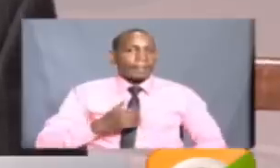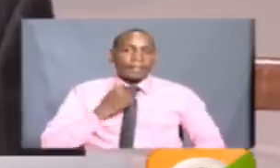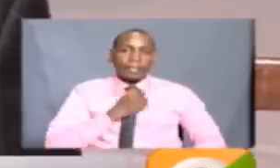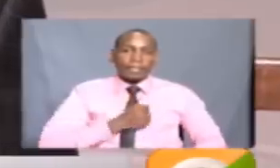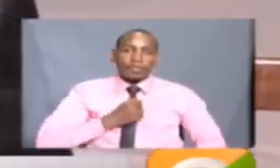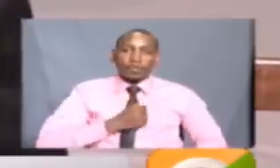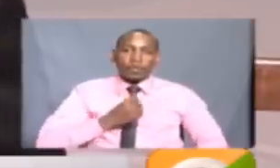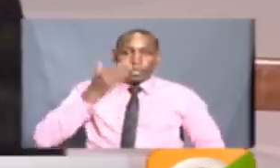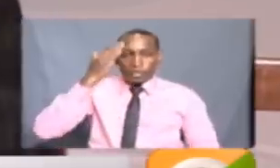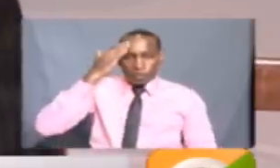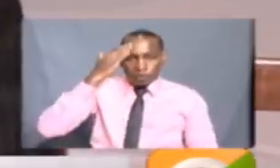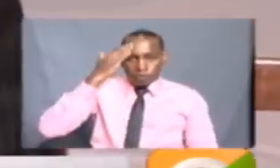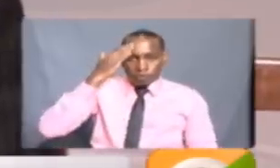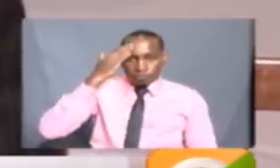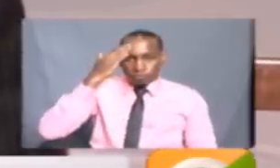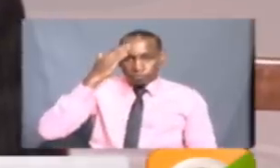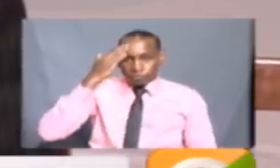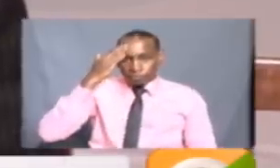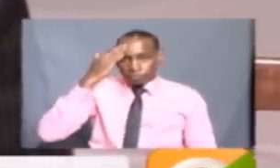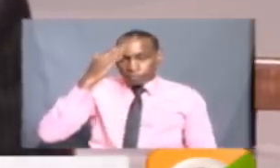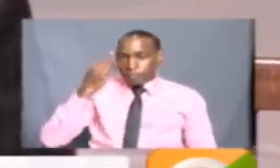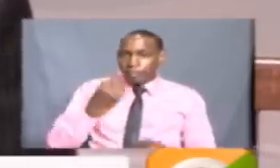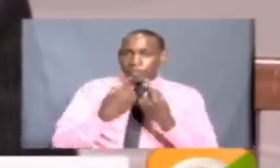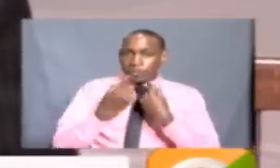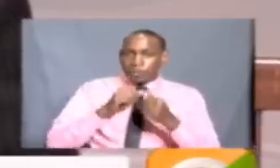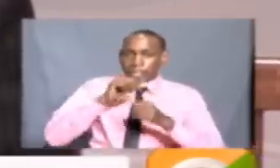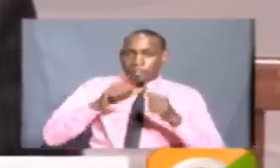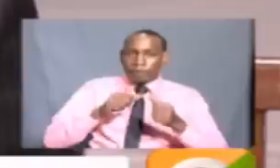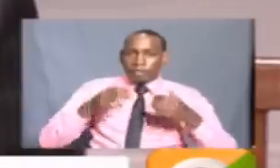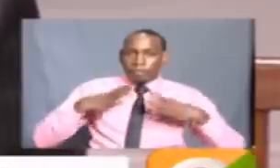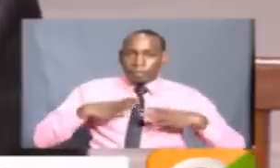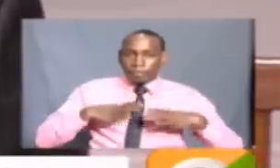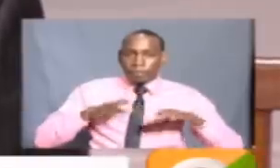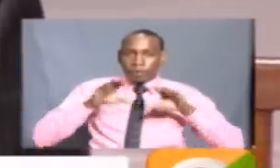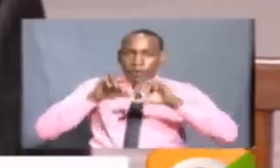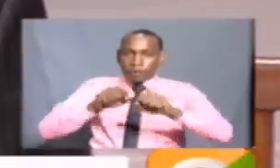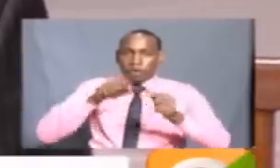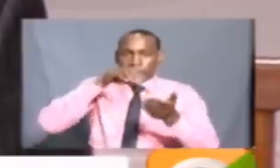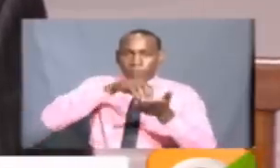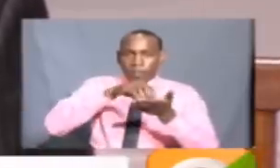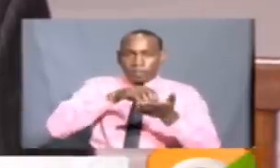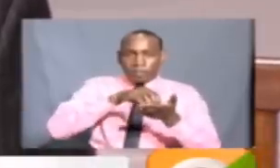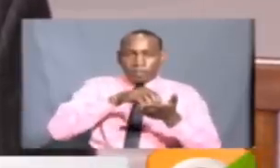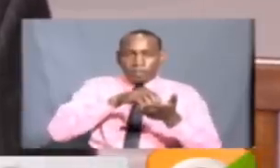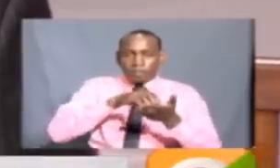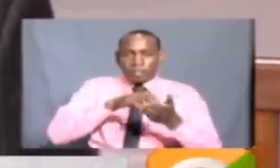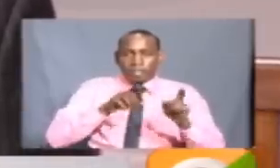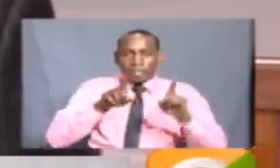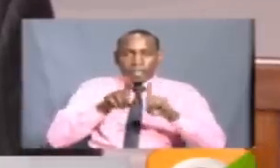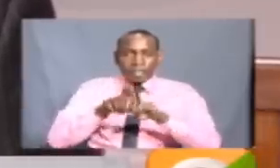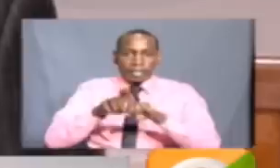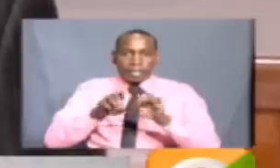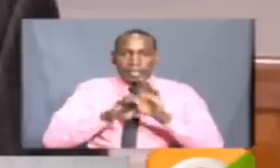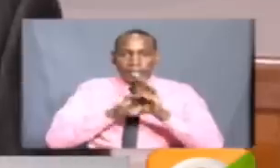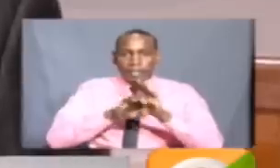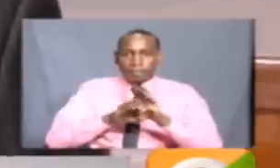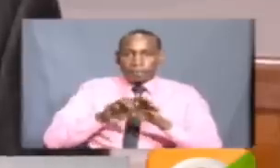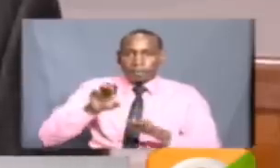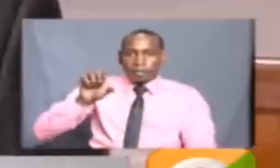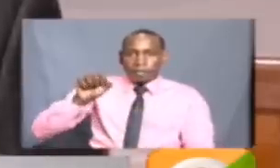know, you are not talking about people who have arrived in those positions like Samuel Doe shooting.